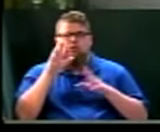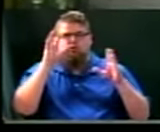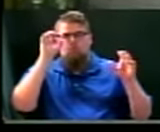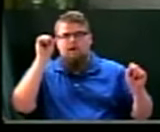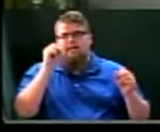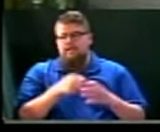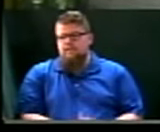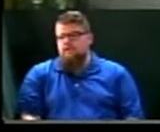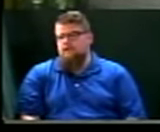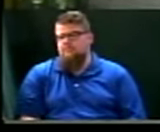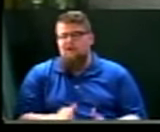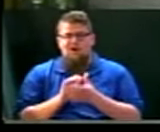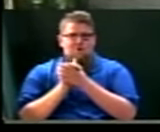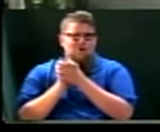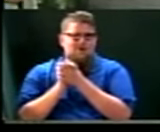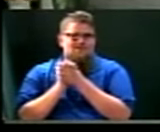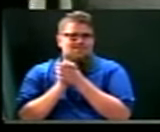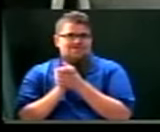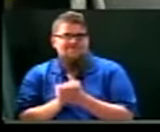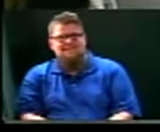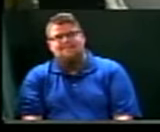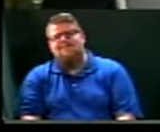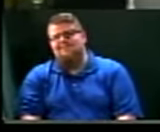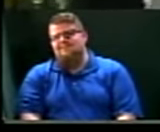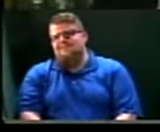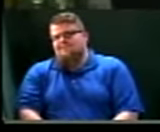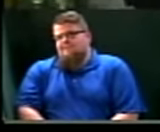And congratulations.